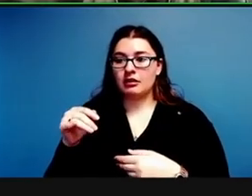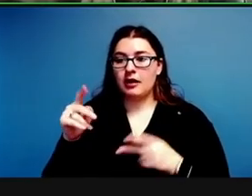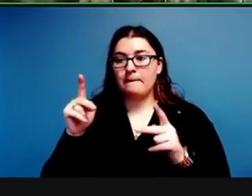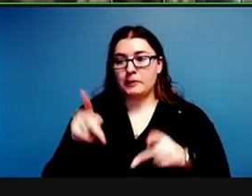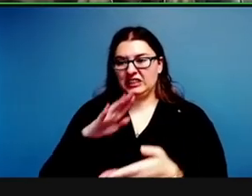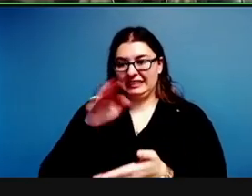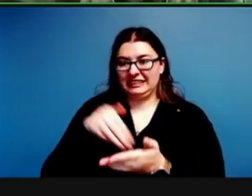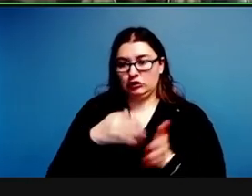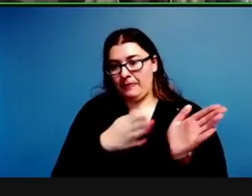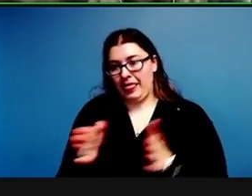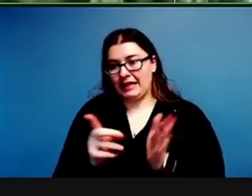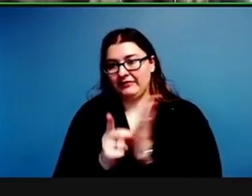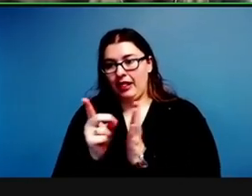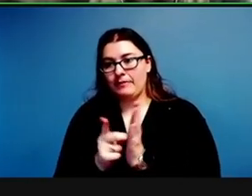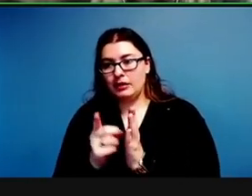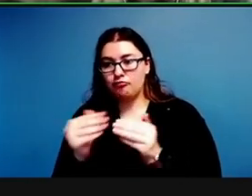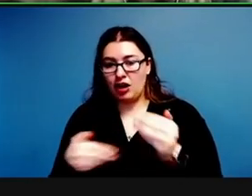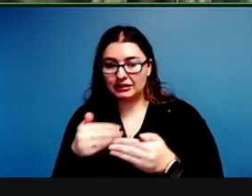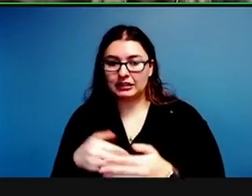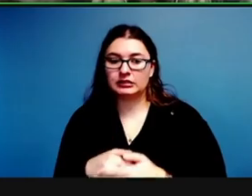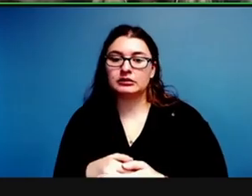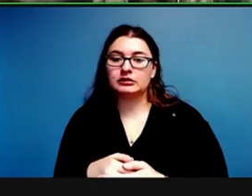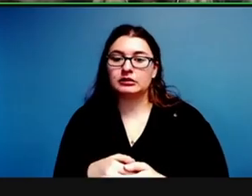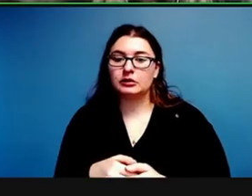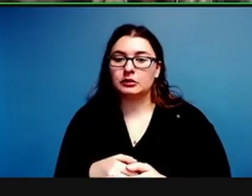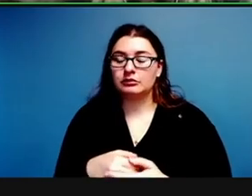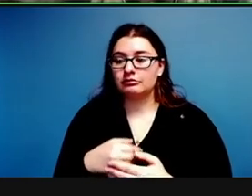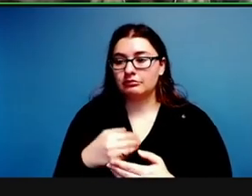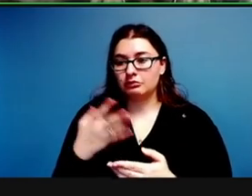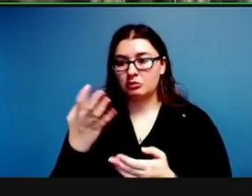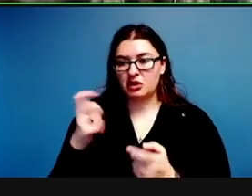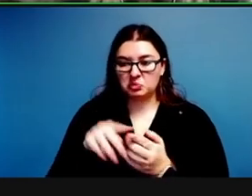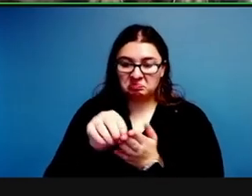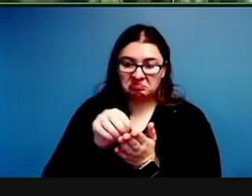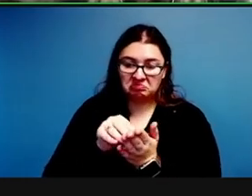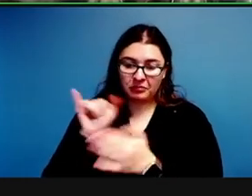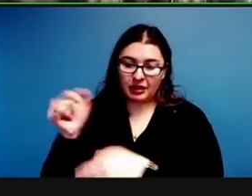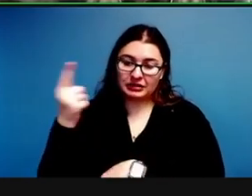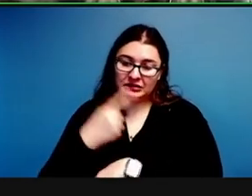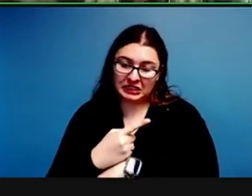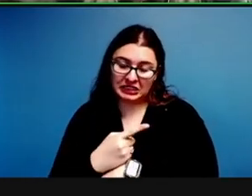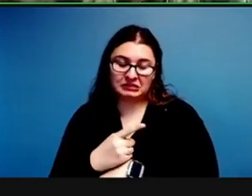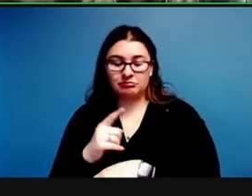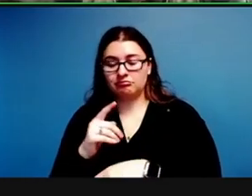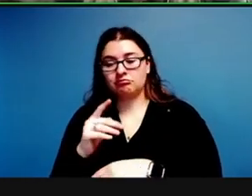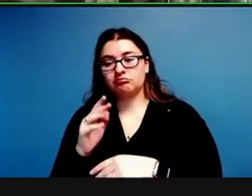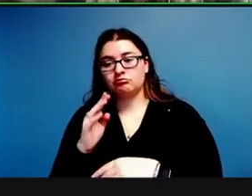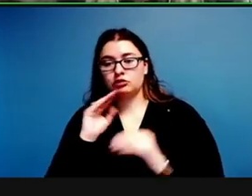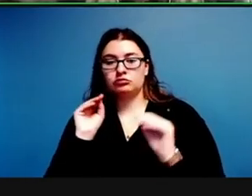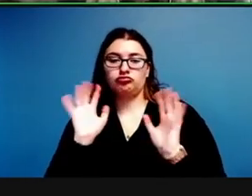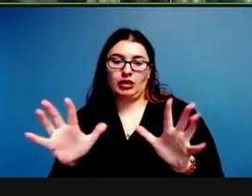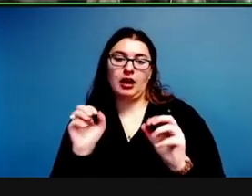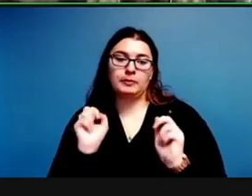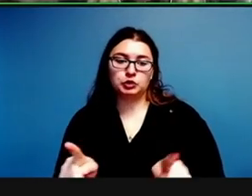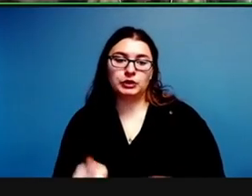plan development process. So if you want to mark down those dates, that's a great opportunity as well.